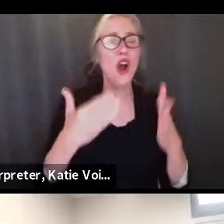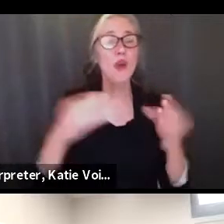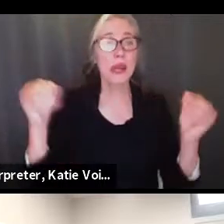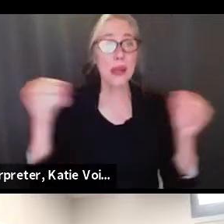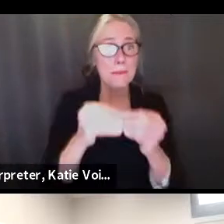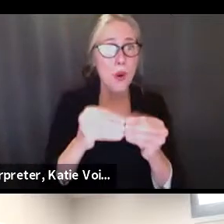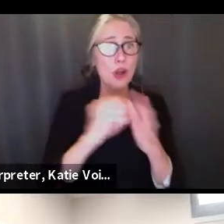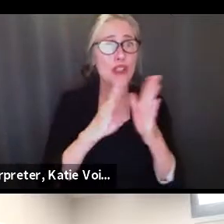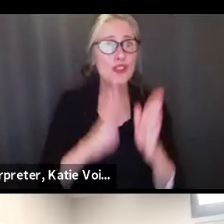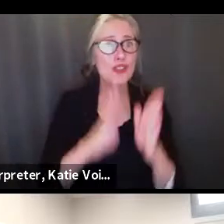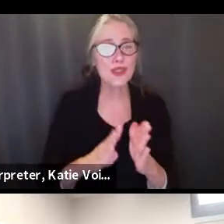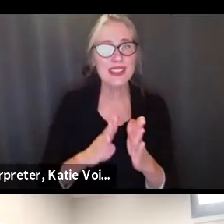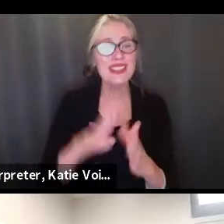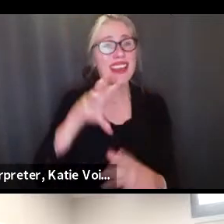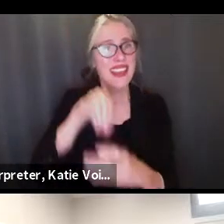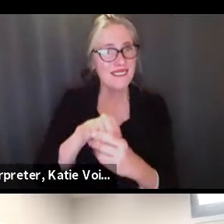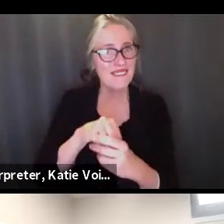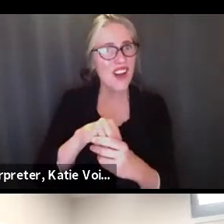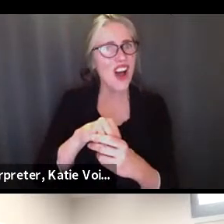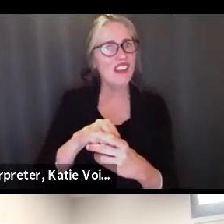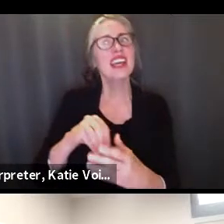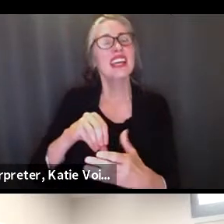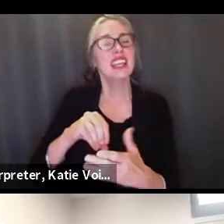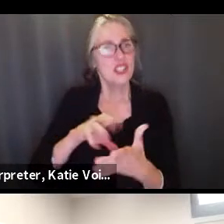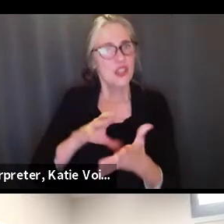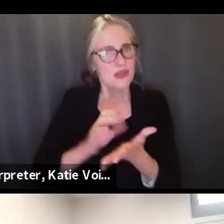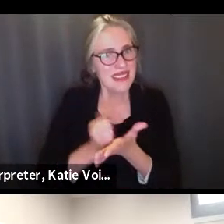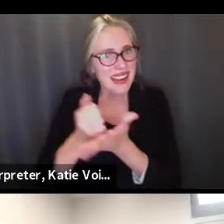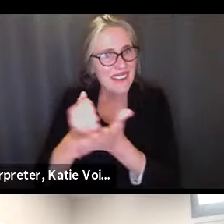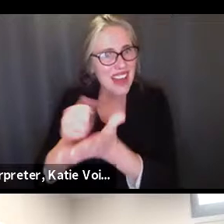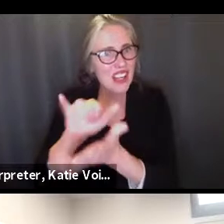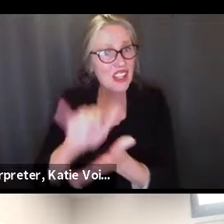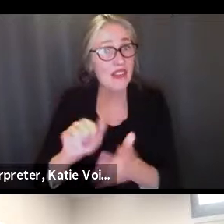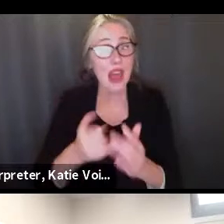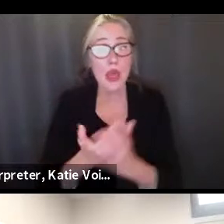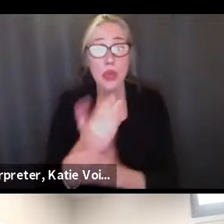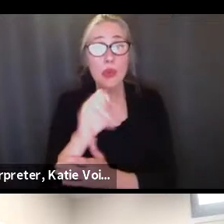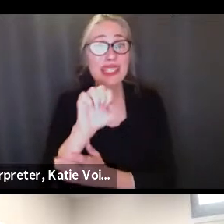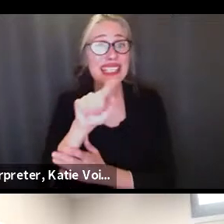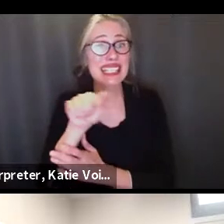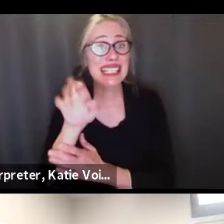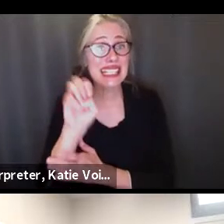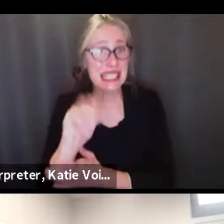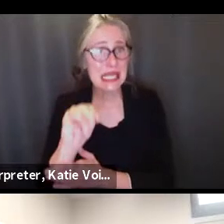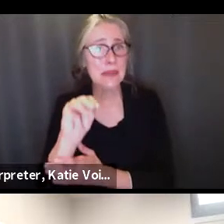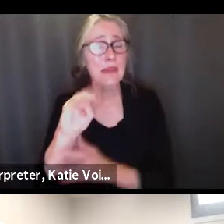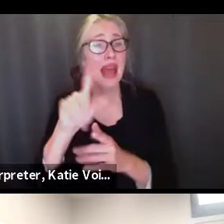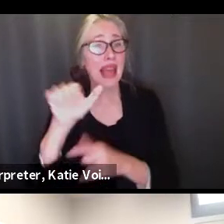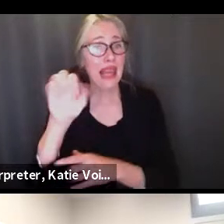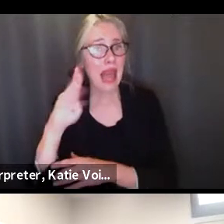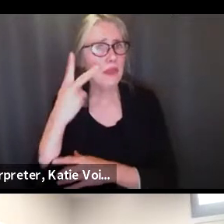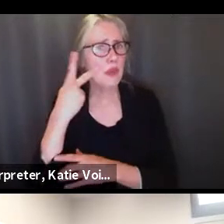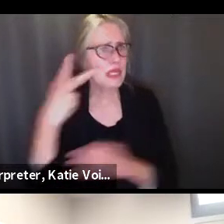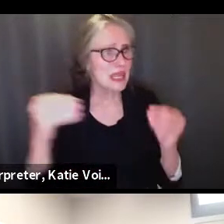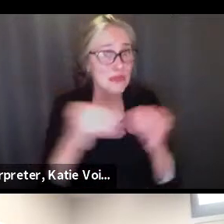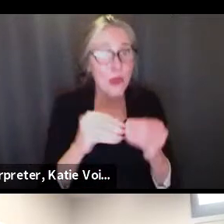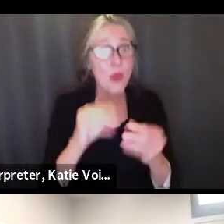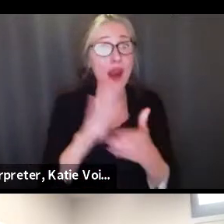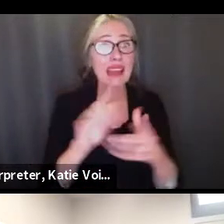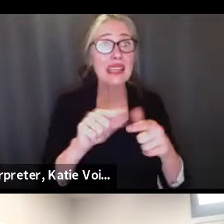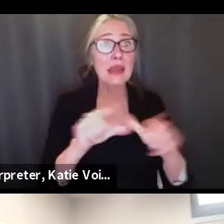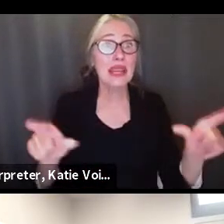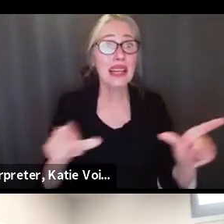the opportunities provided to date in our STEAM lab. We see authentic use of academic language. We